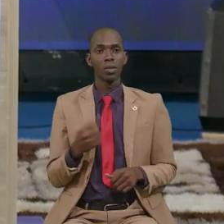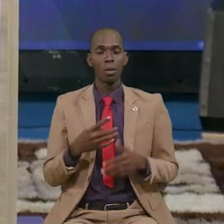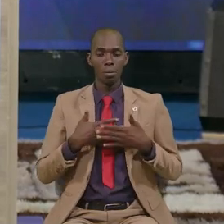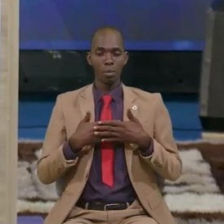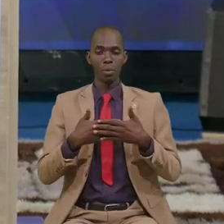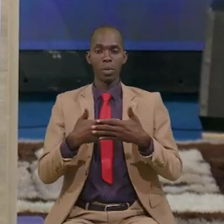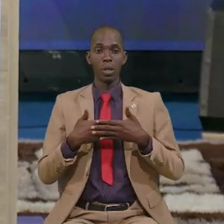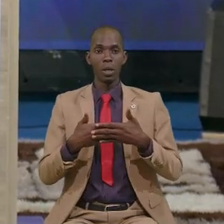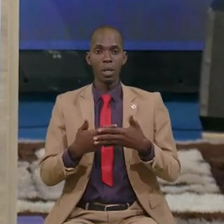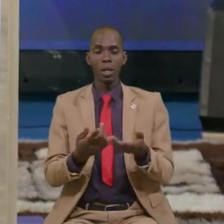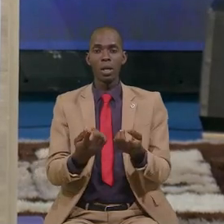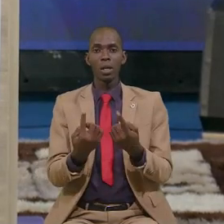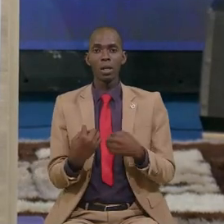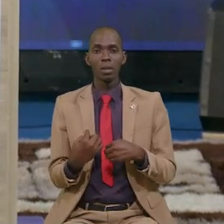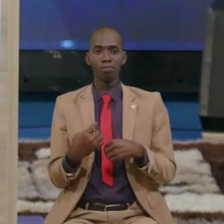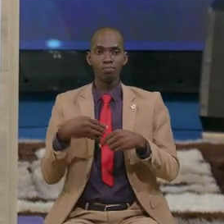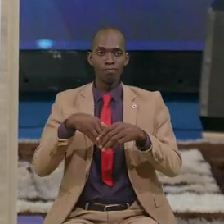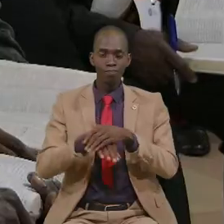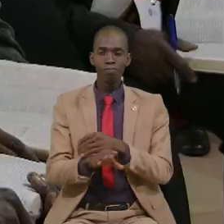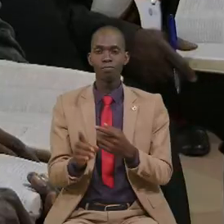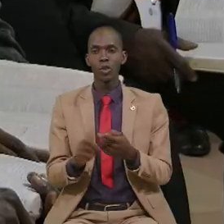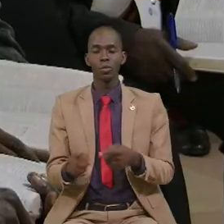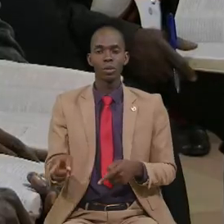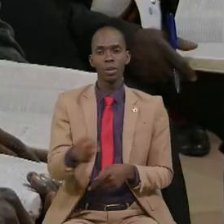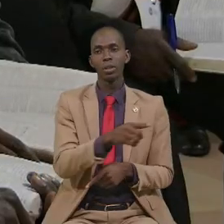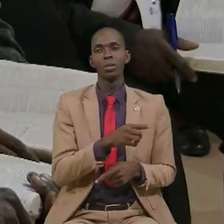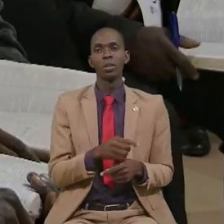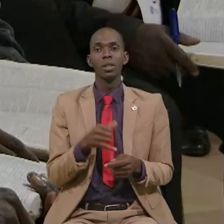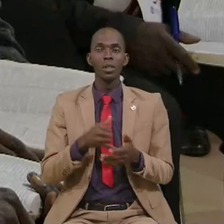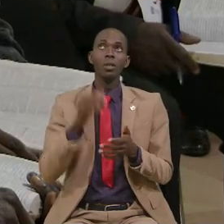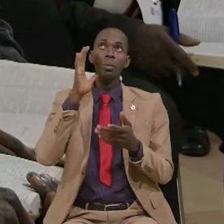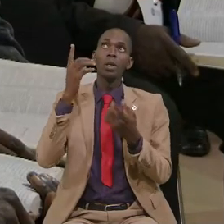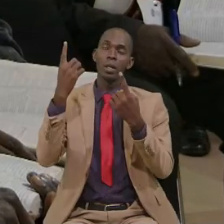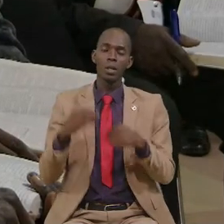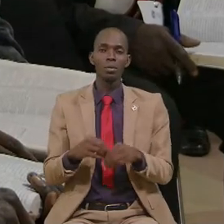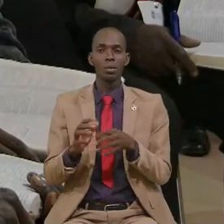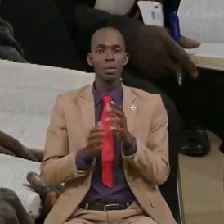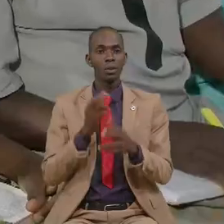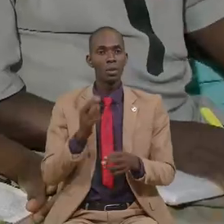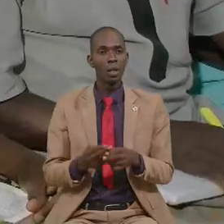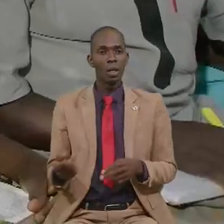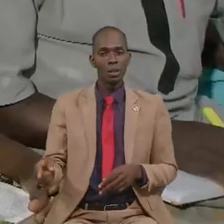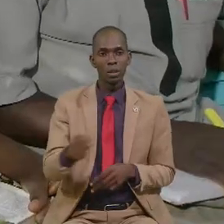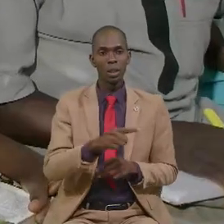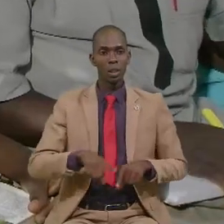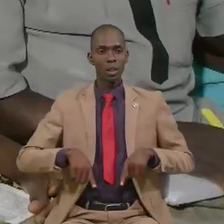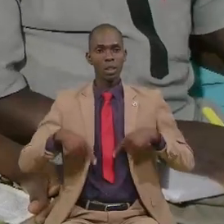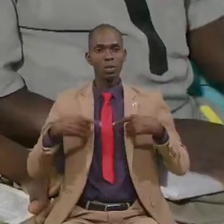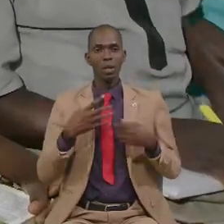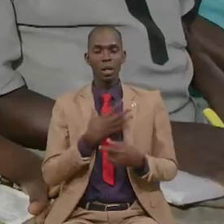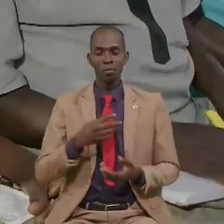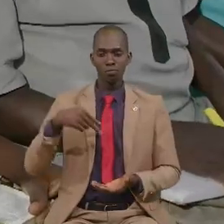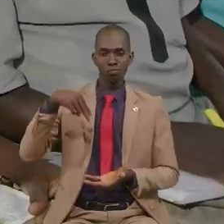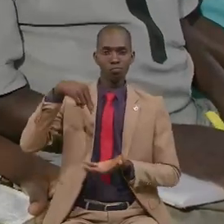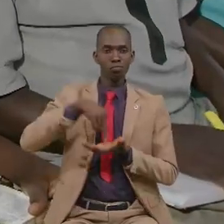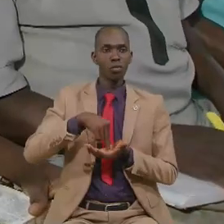breath came into them. It will come. And they lived, and they stood up